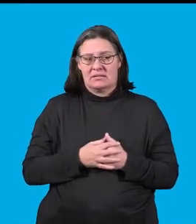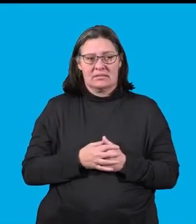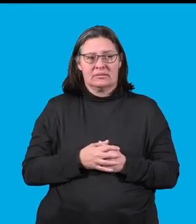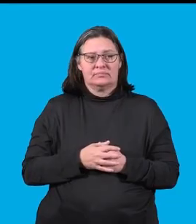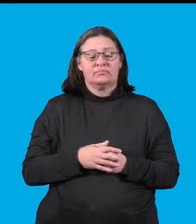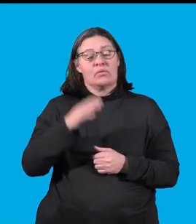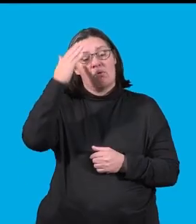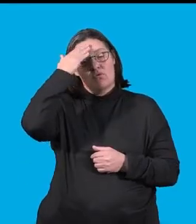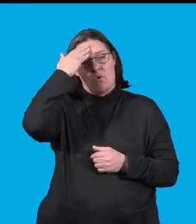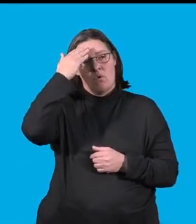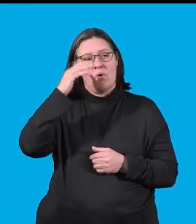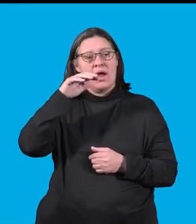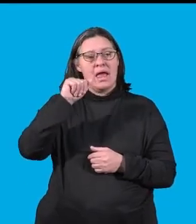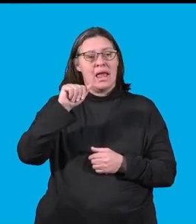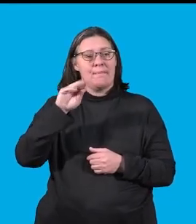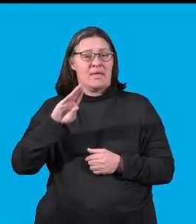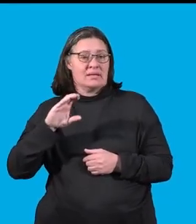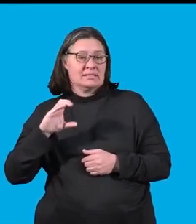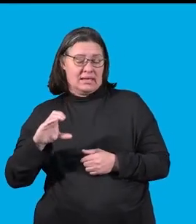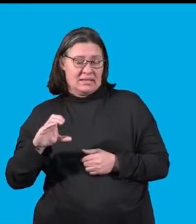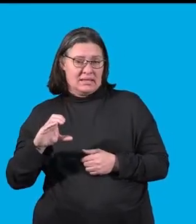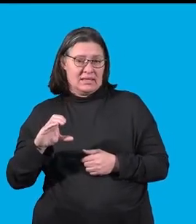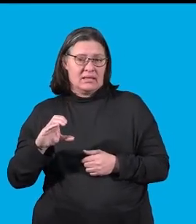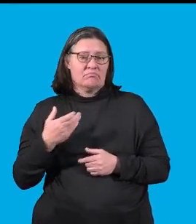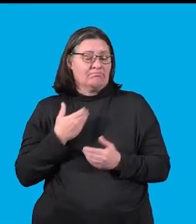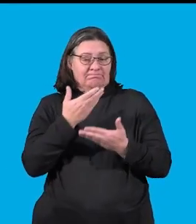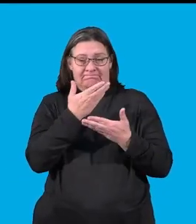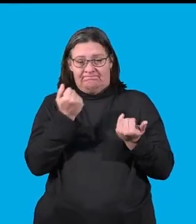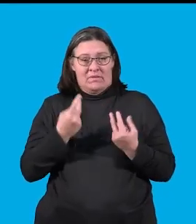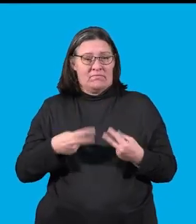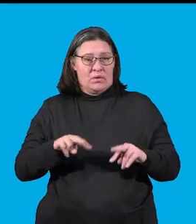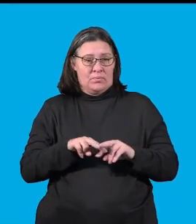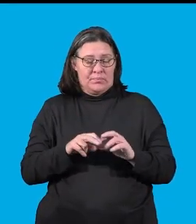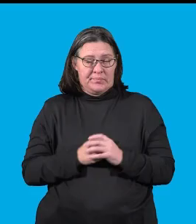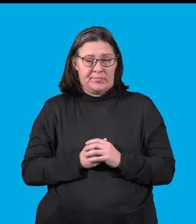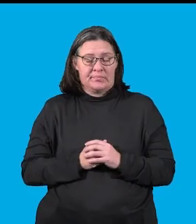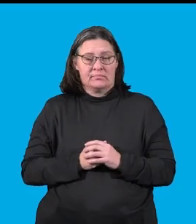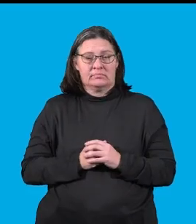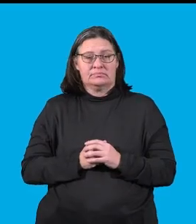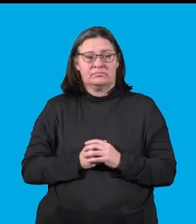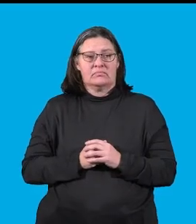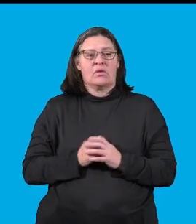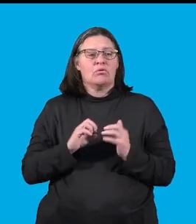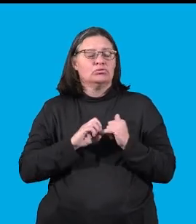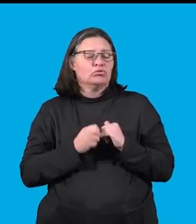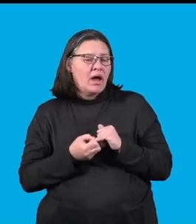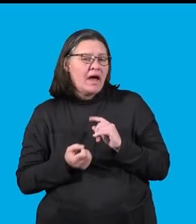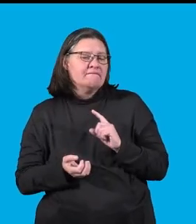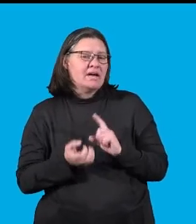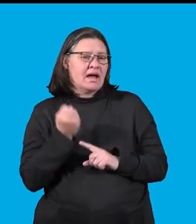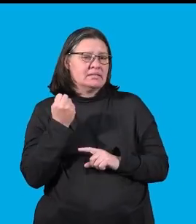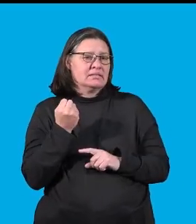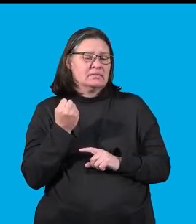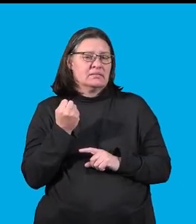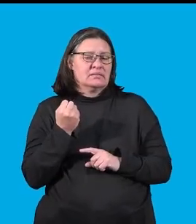differently here. We know that a, b, and c are our unknown values, okay? And we're trying to